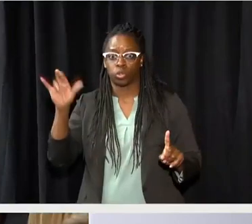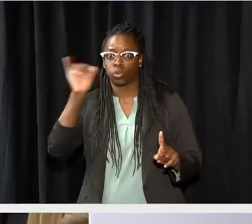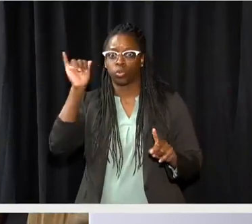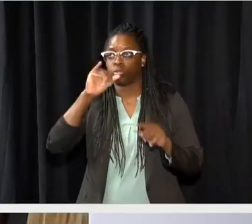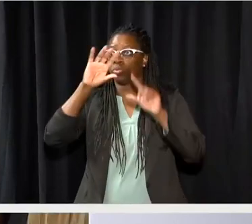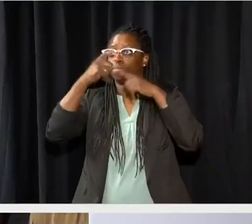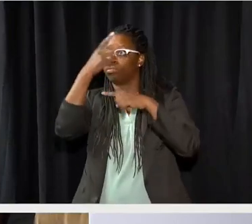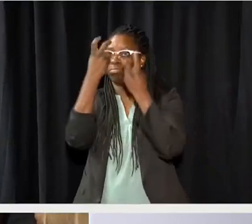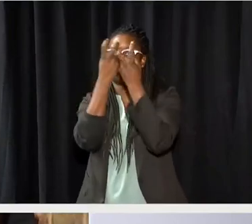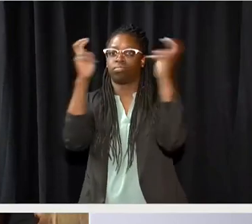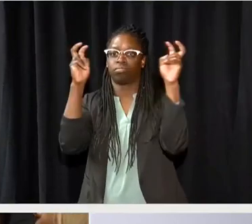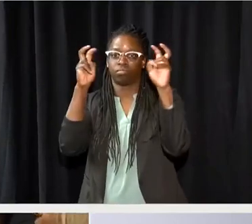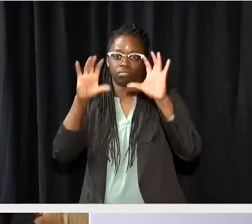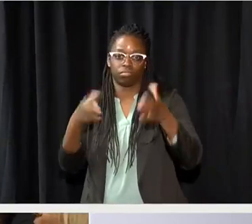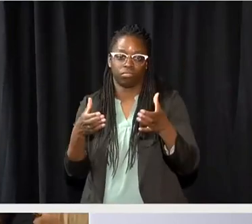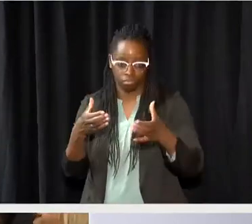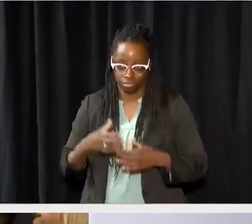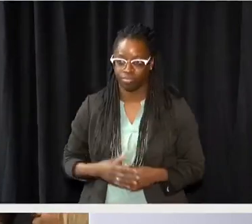a rowdy bunch,